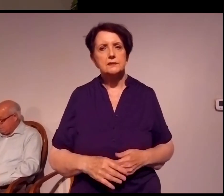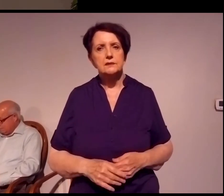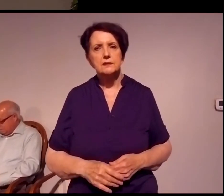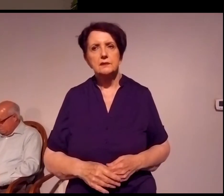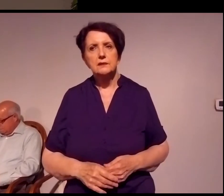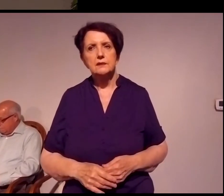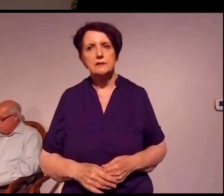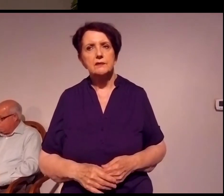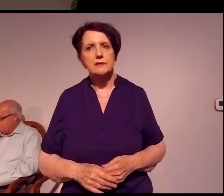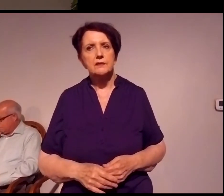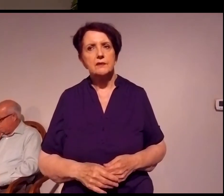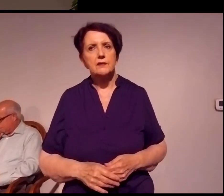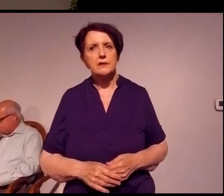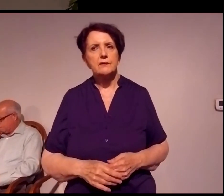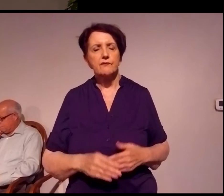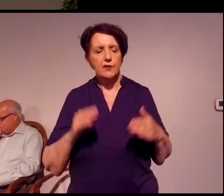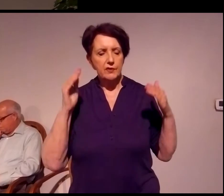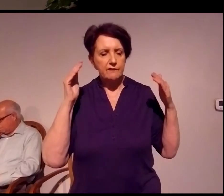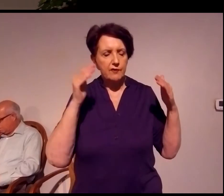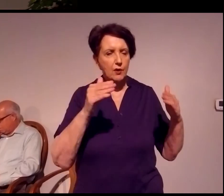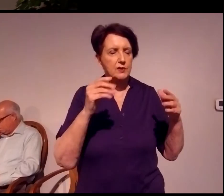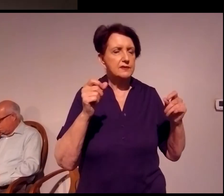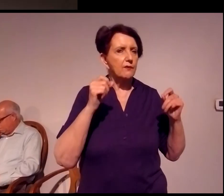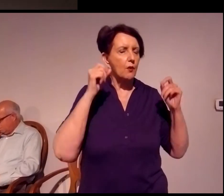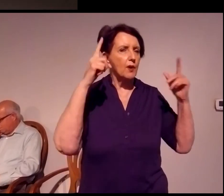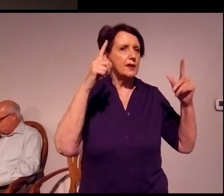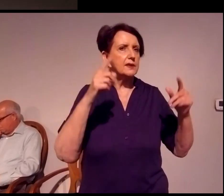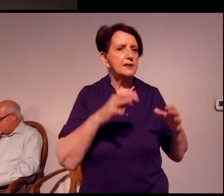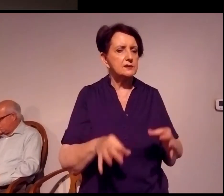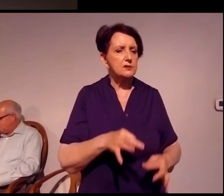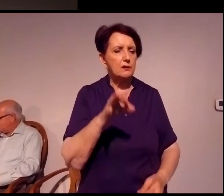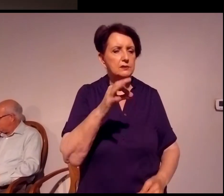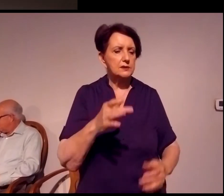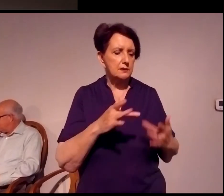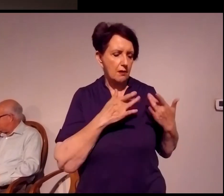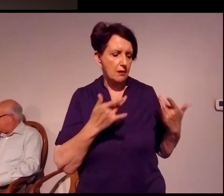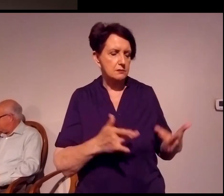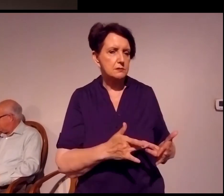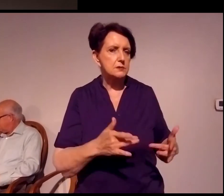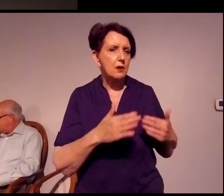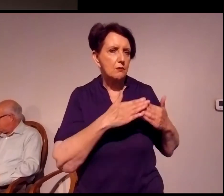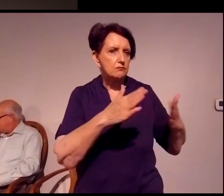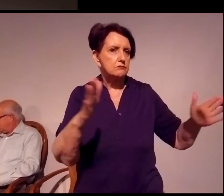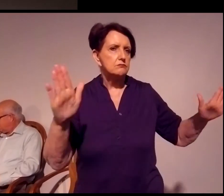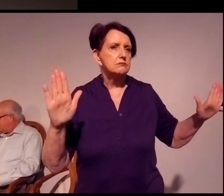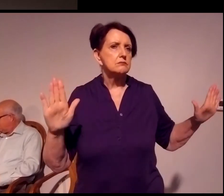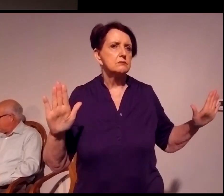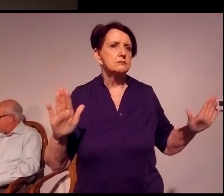For the dedication to awakening souls and hearts.